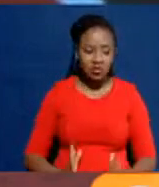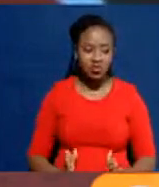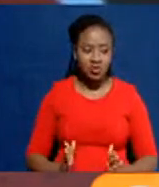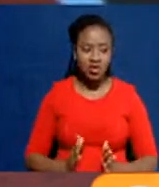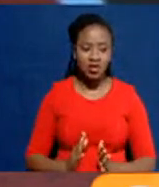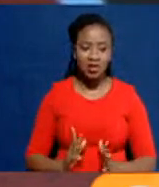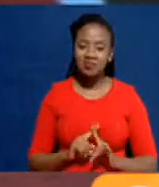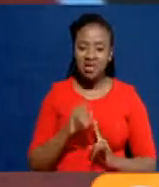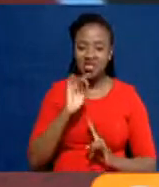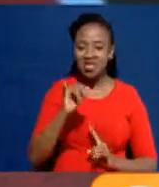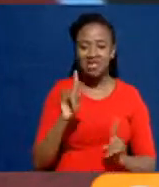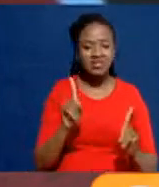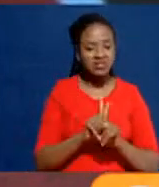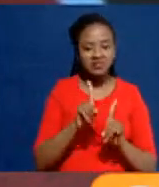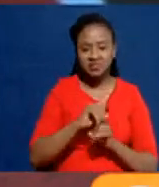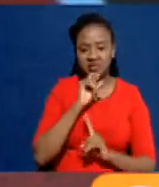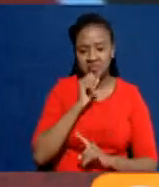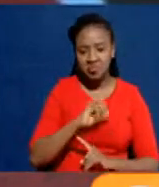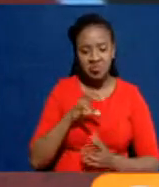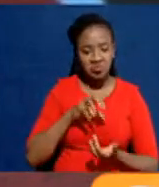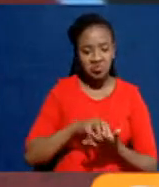retaining the old. So